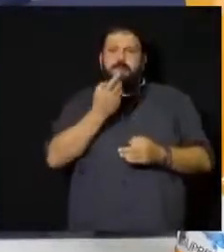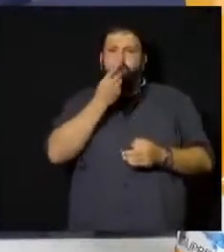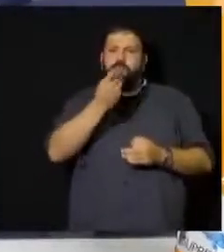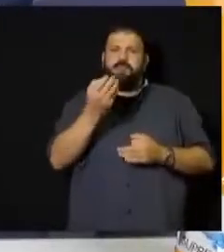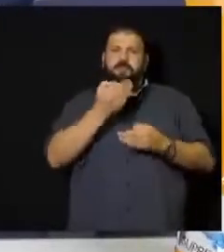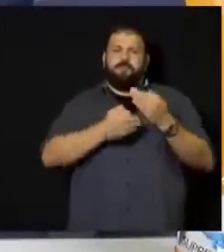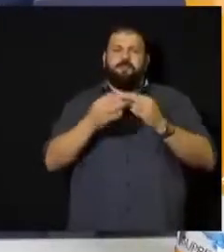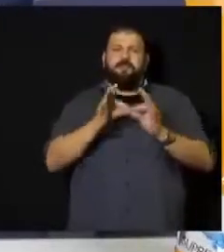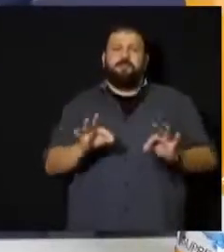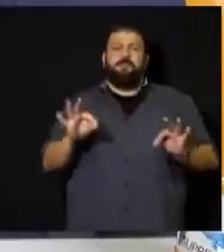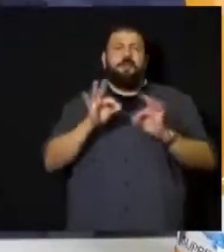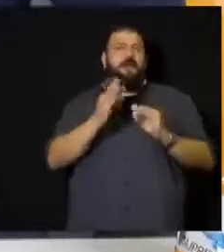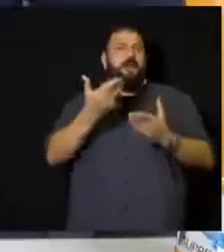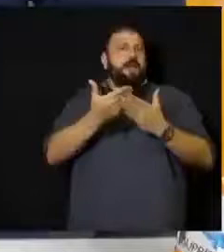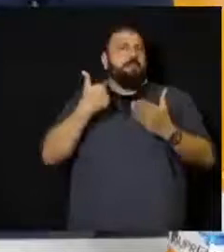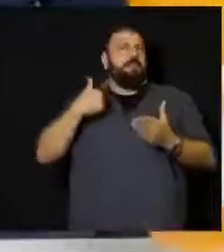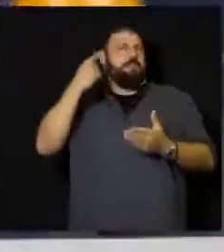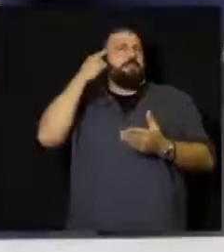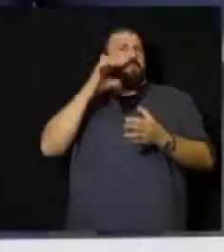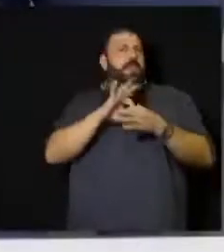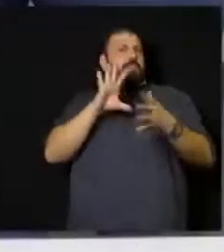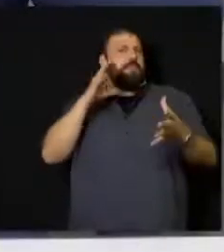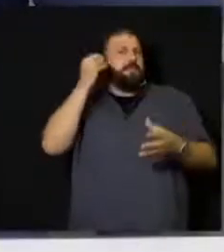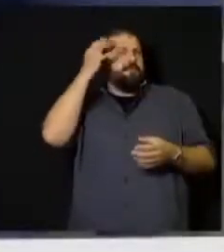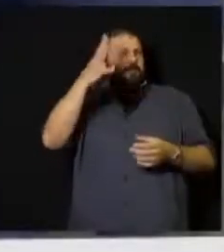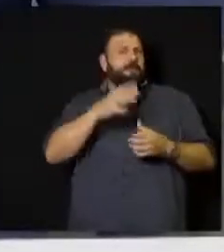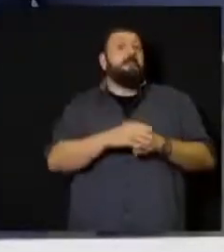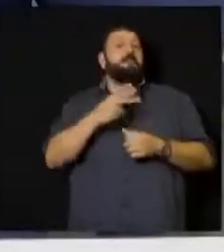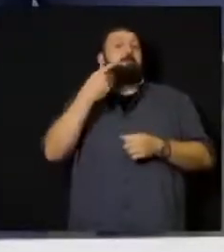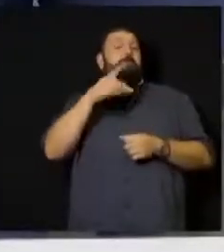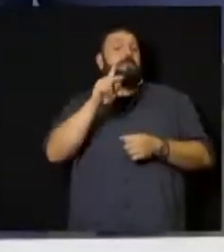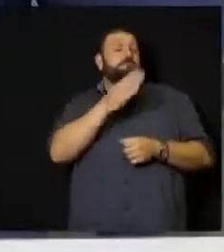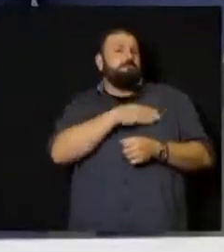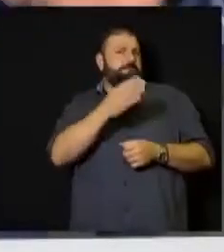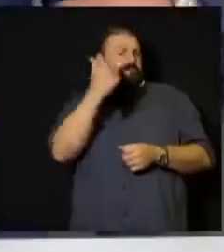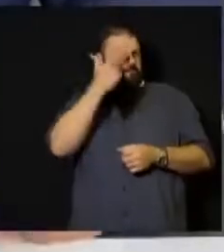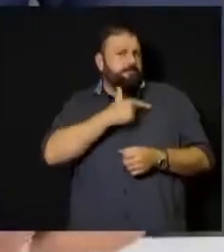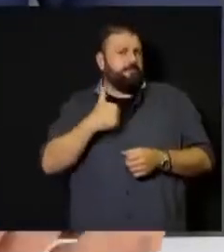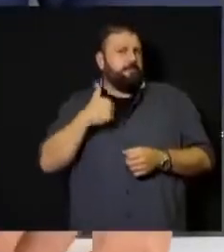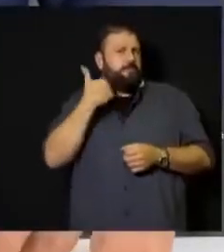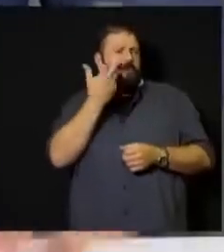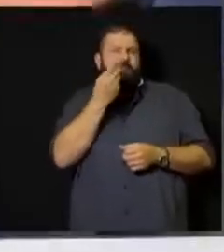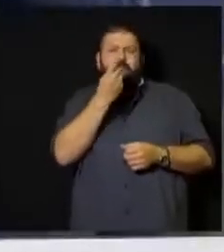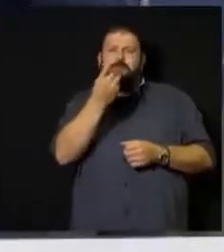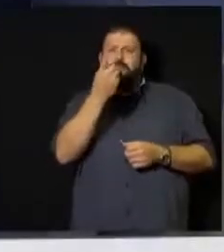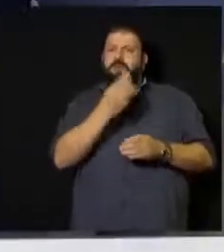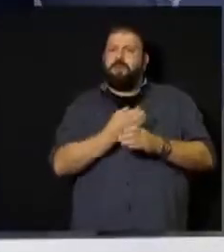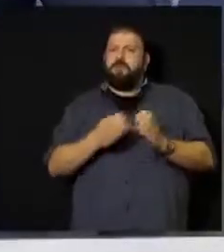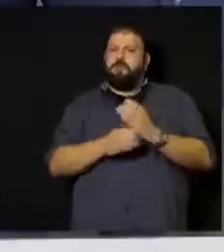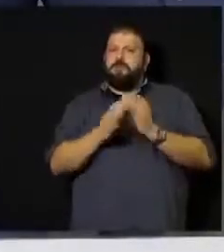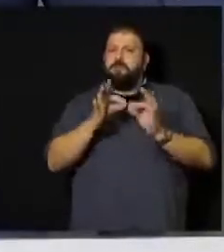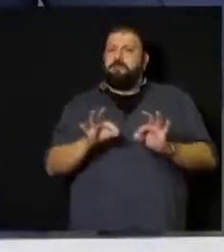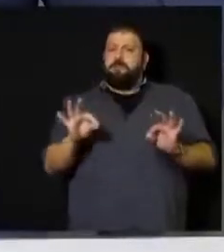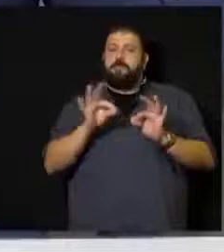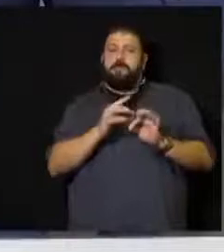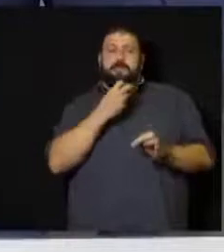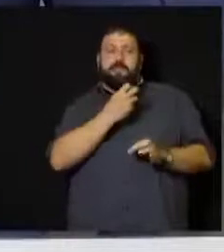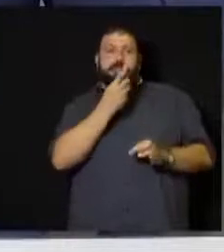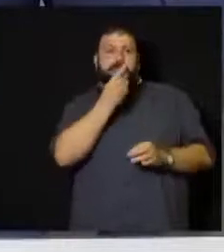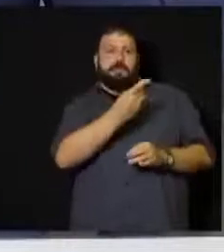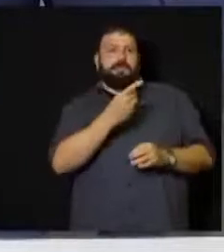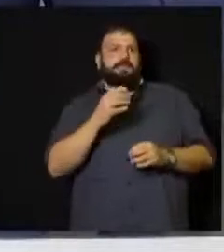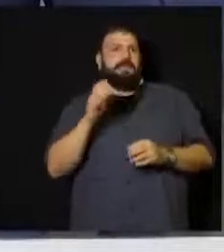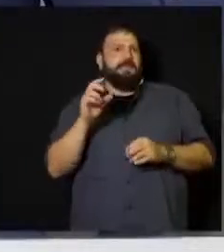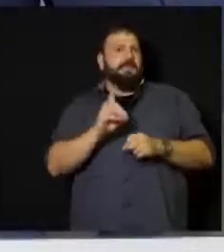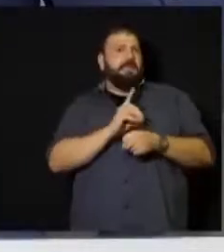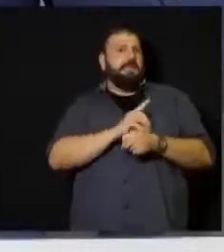important before I lose the idea. Of course, good evening for something very important that Anderson was talking